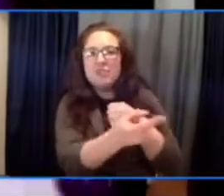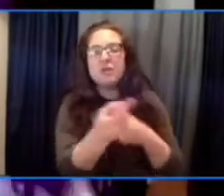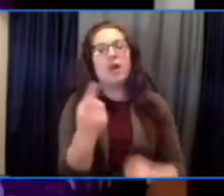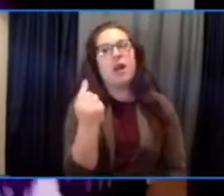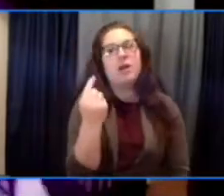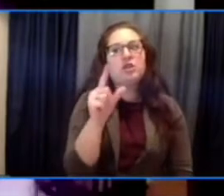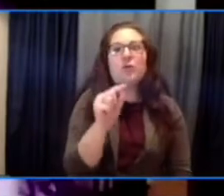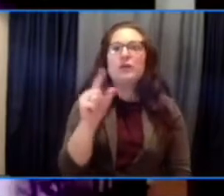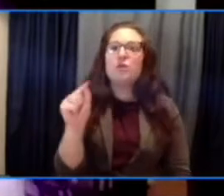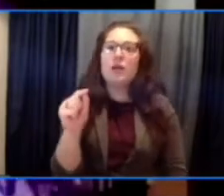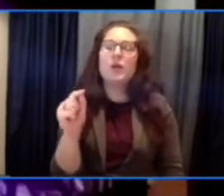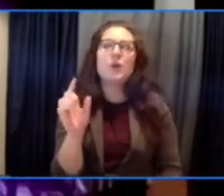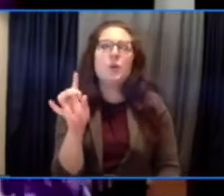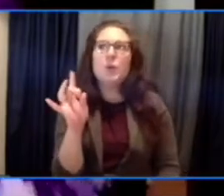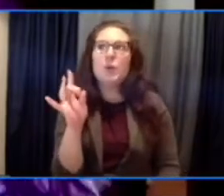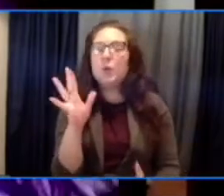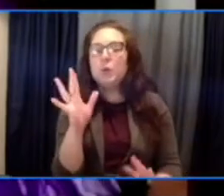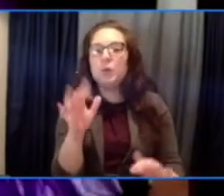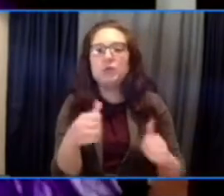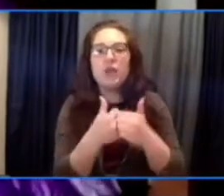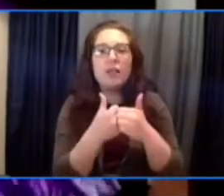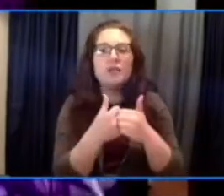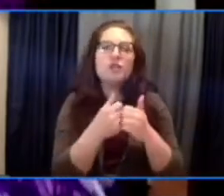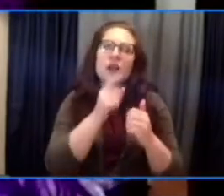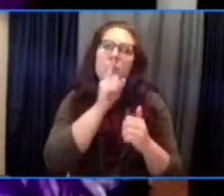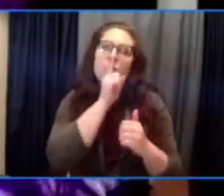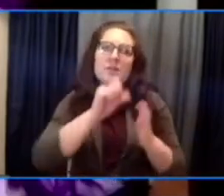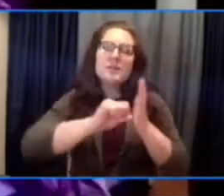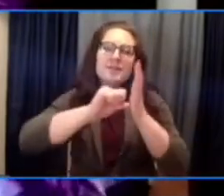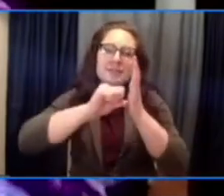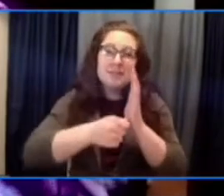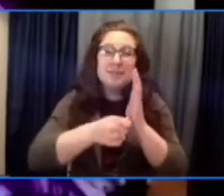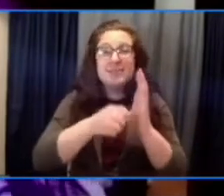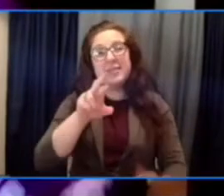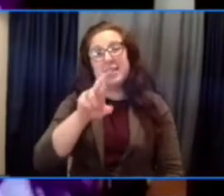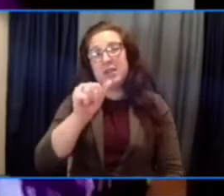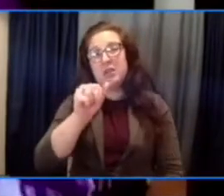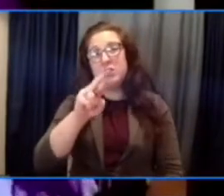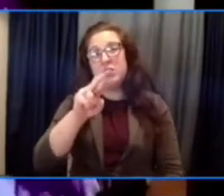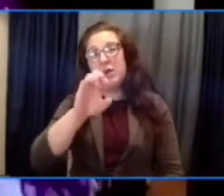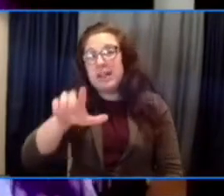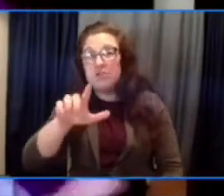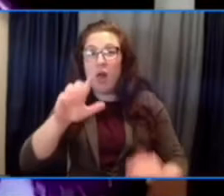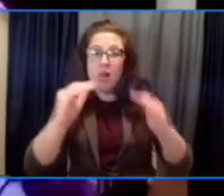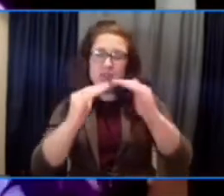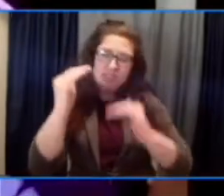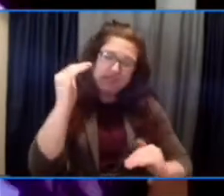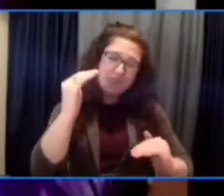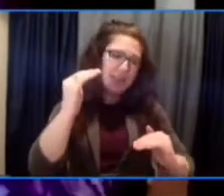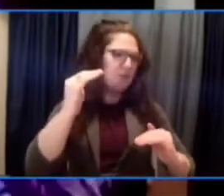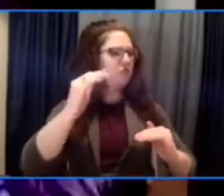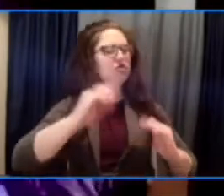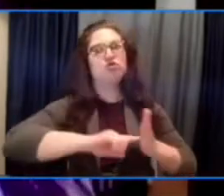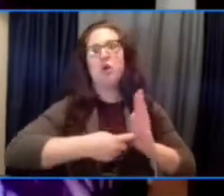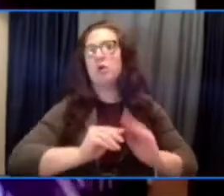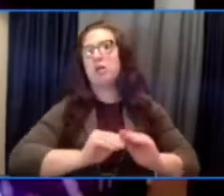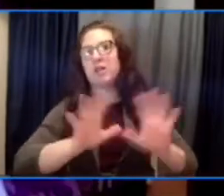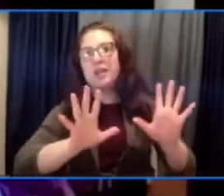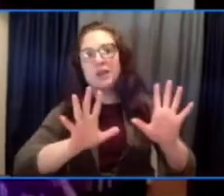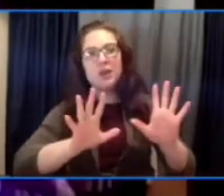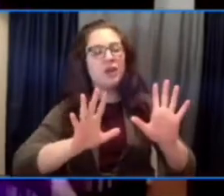It further laid bare the racial and economic inequity that exists in the systems that were not designed to the benefit